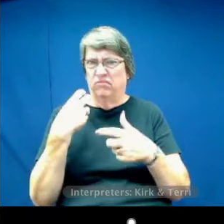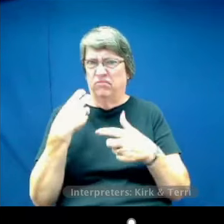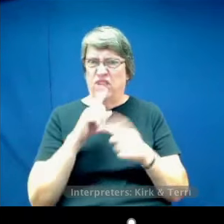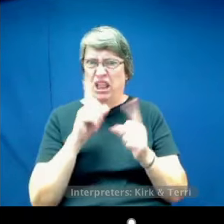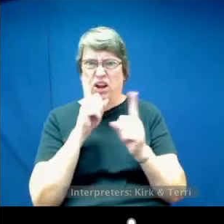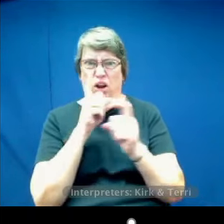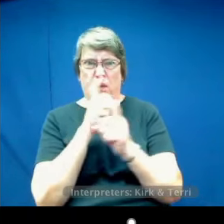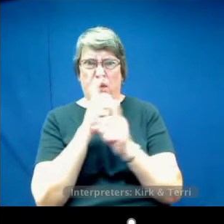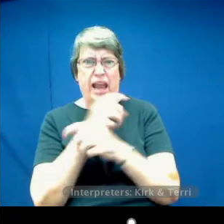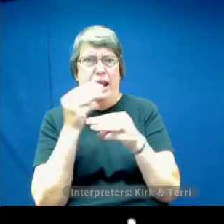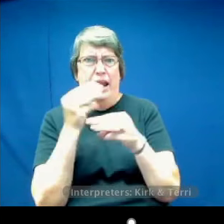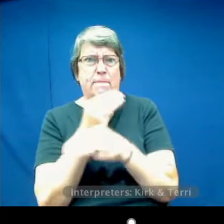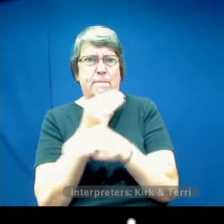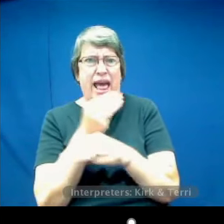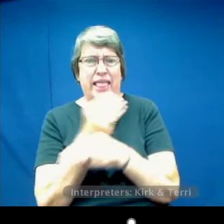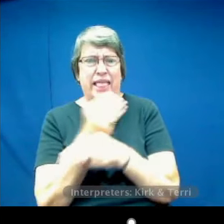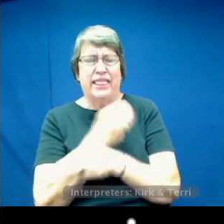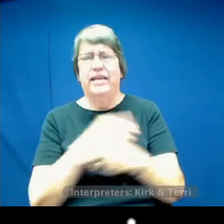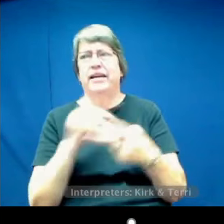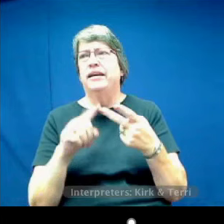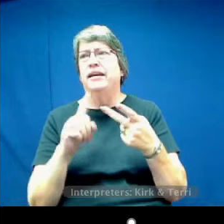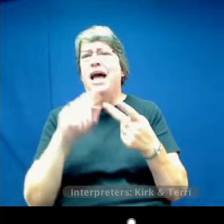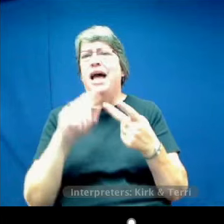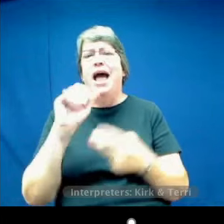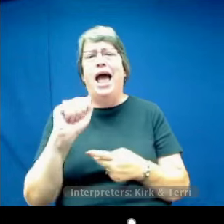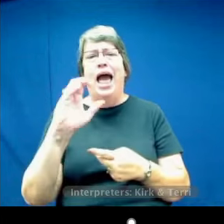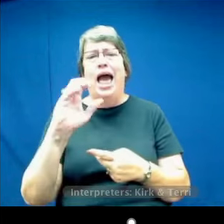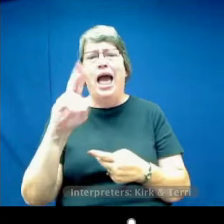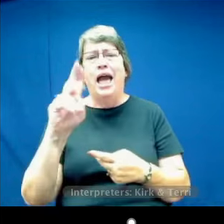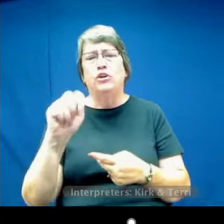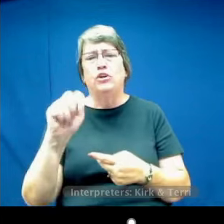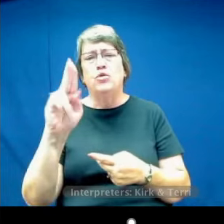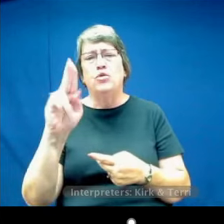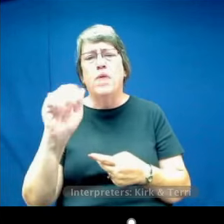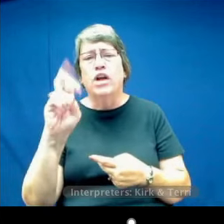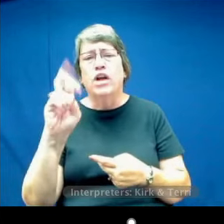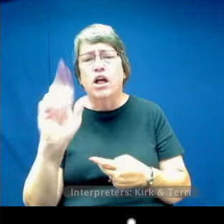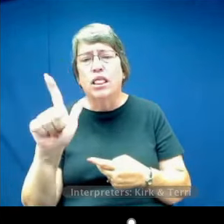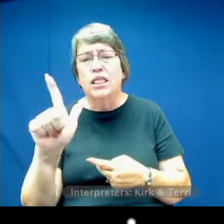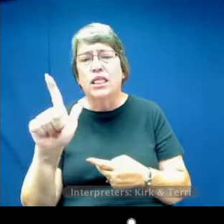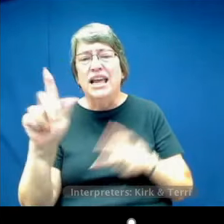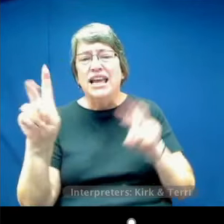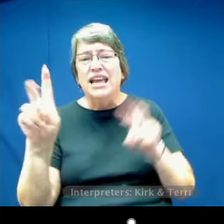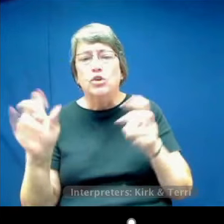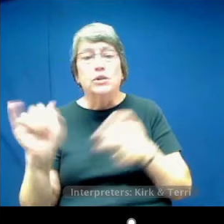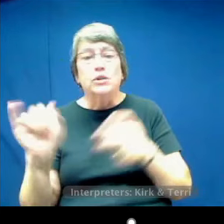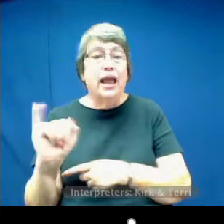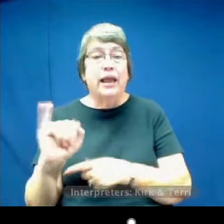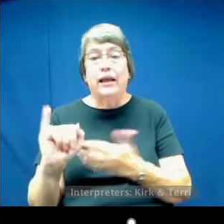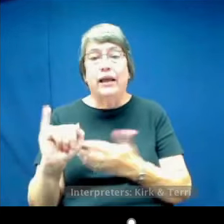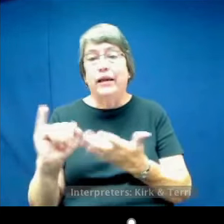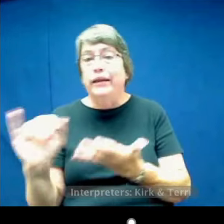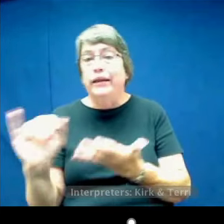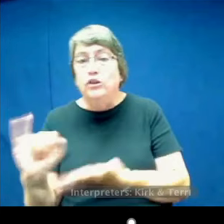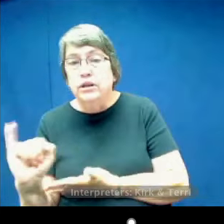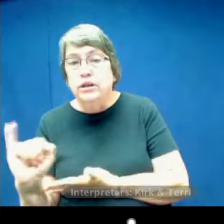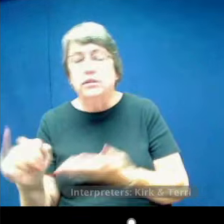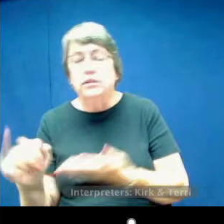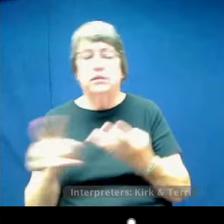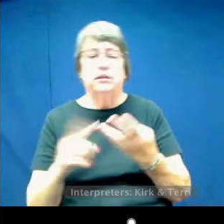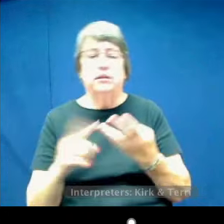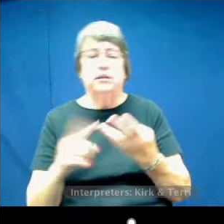like actuarial issues involving insurance and life expectancy, property values